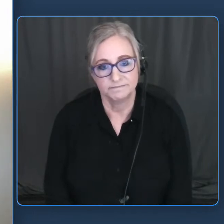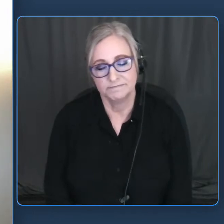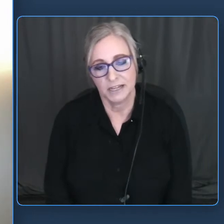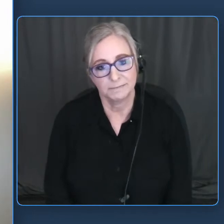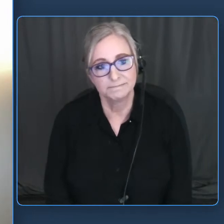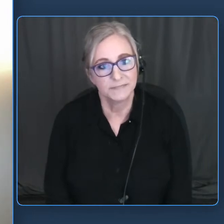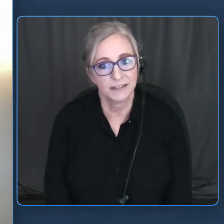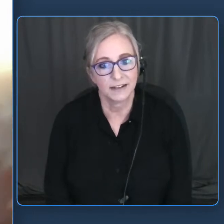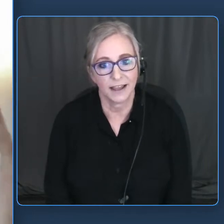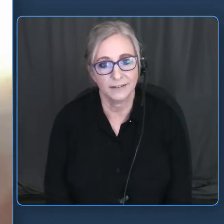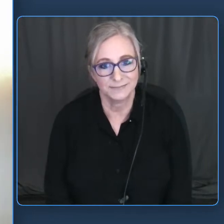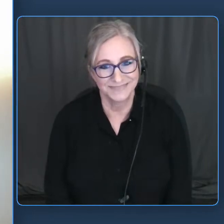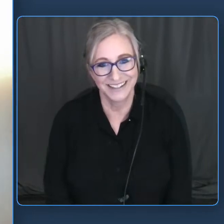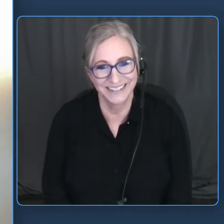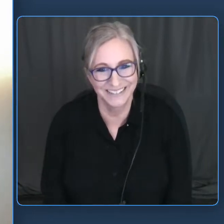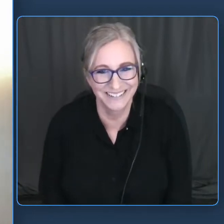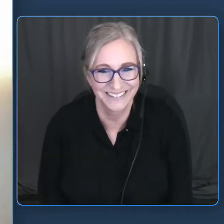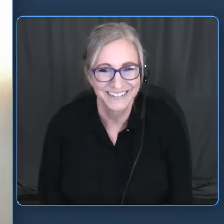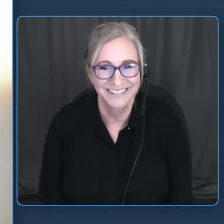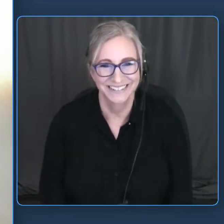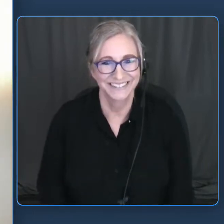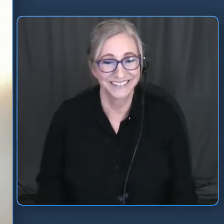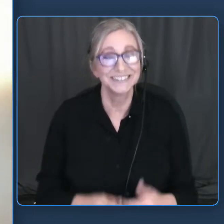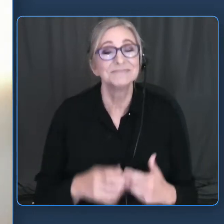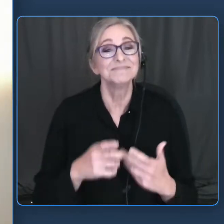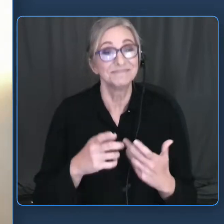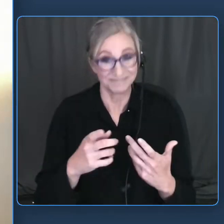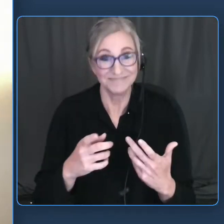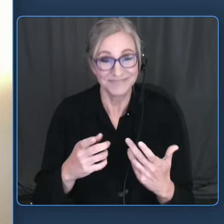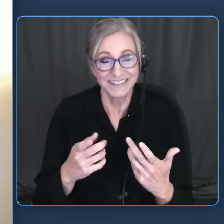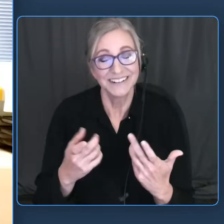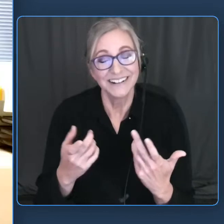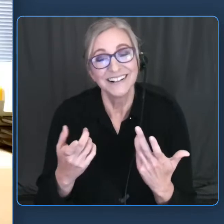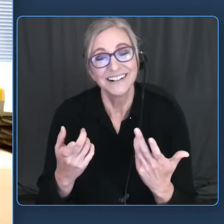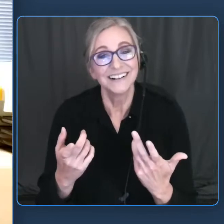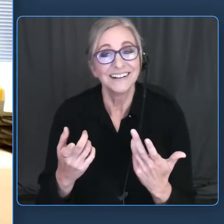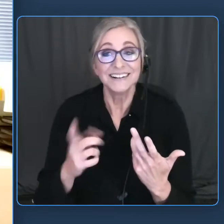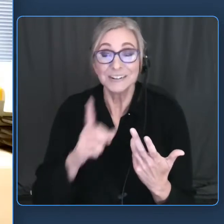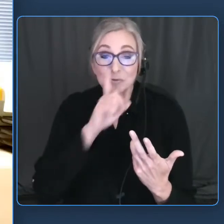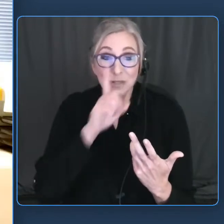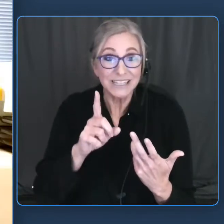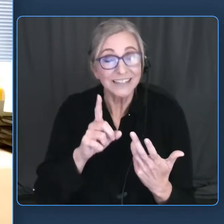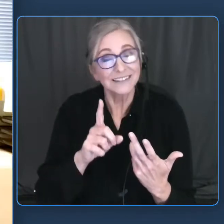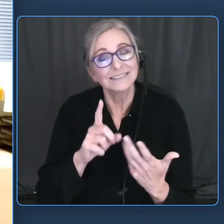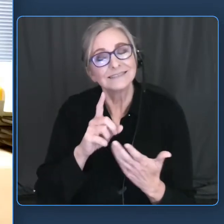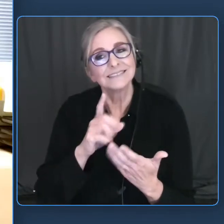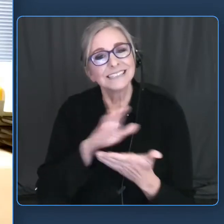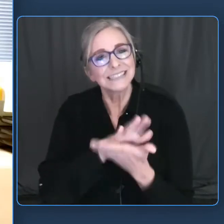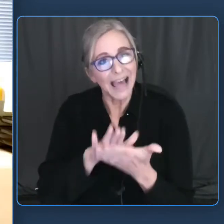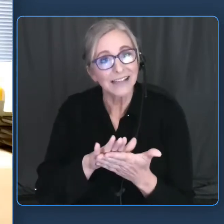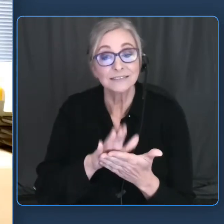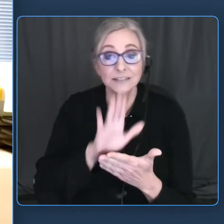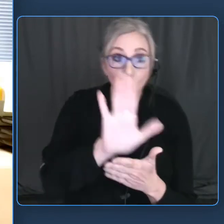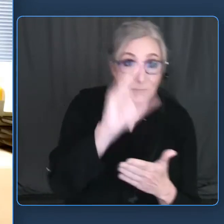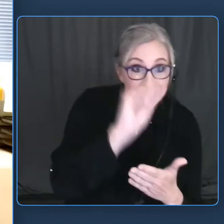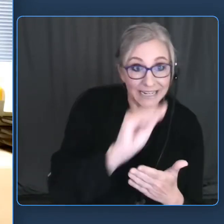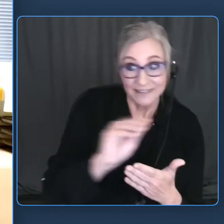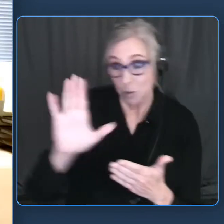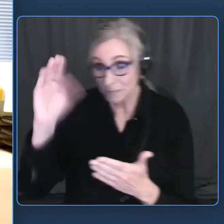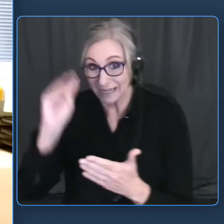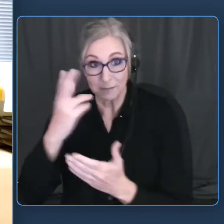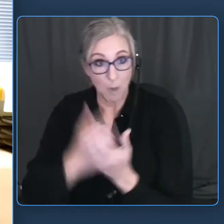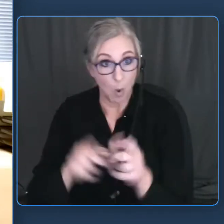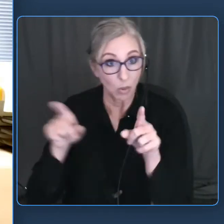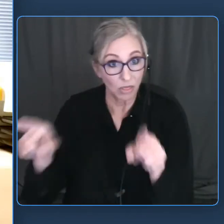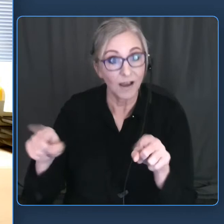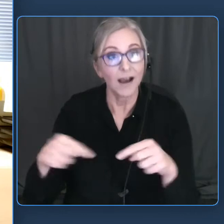mean, yeah, nothing to add. I guess and it's good for me to hear from the two of you, because I'm